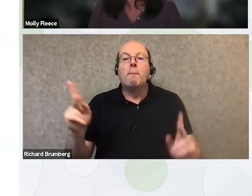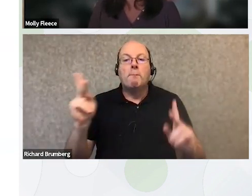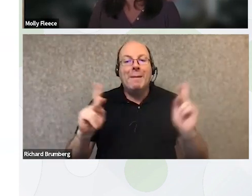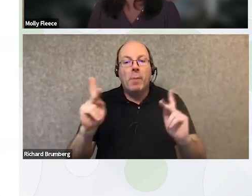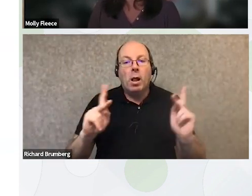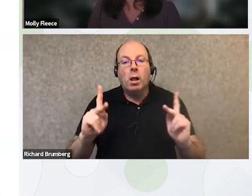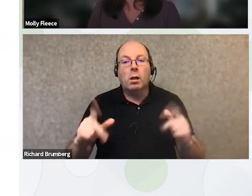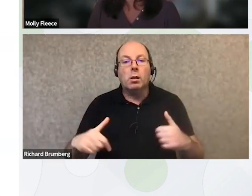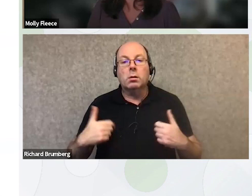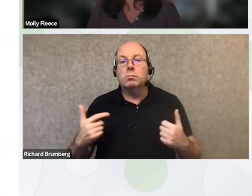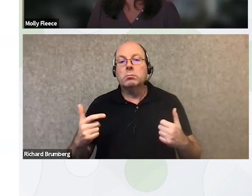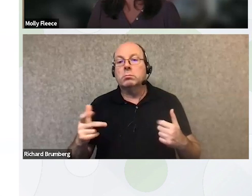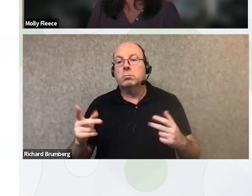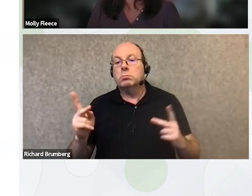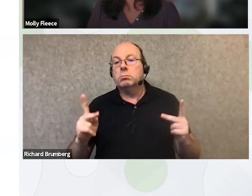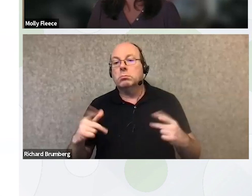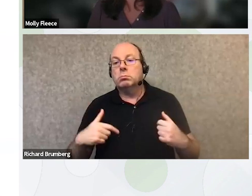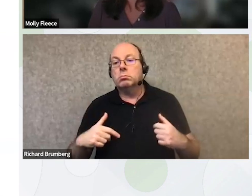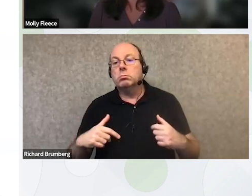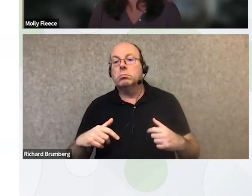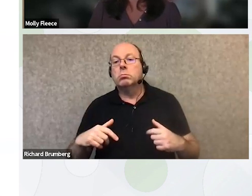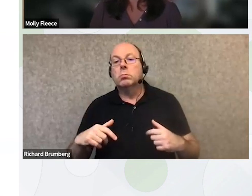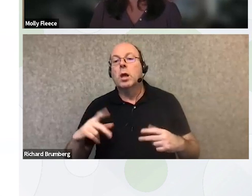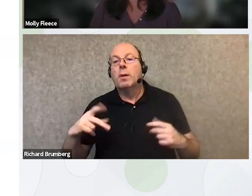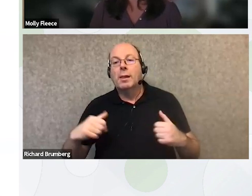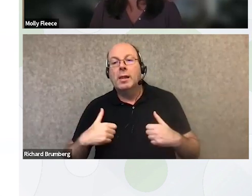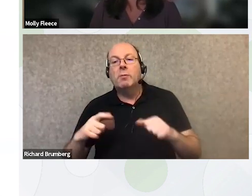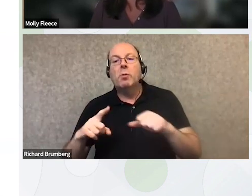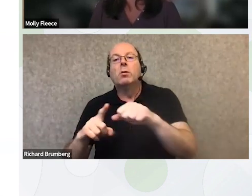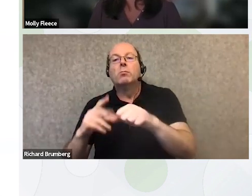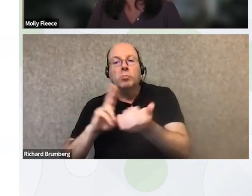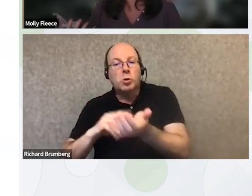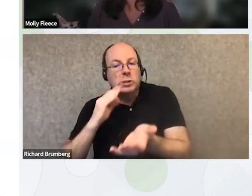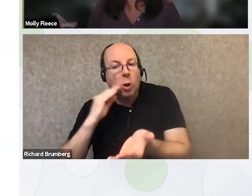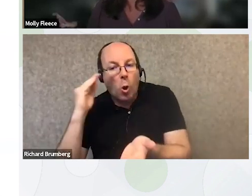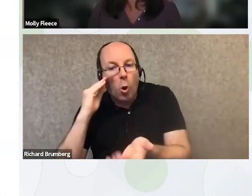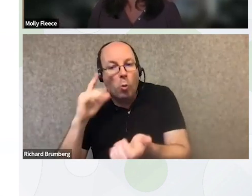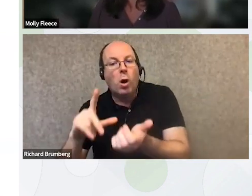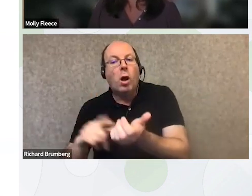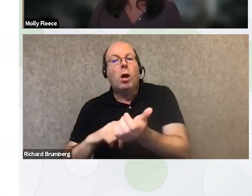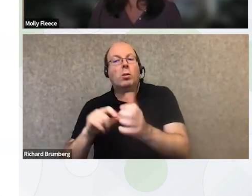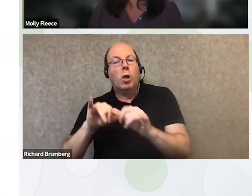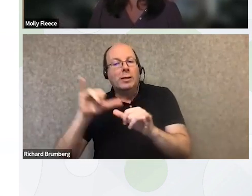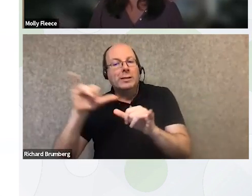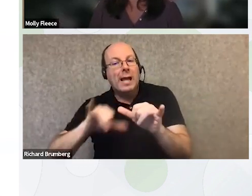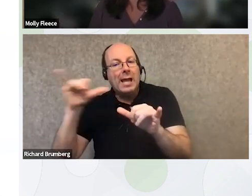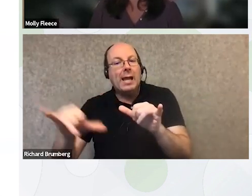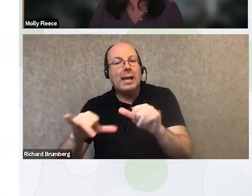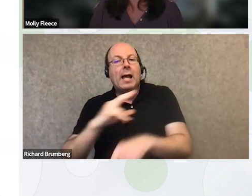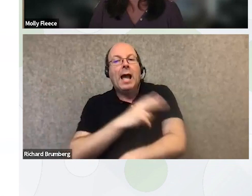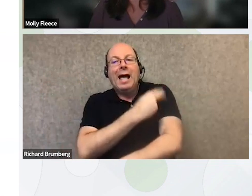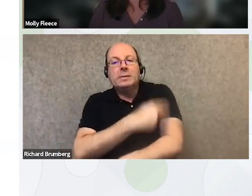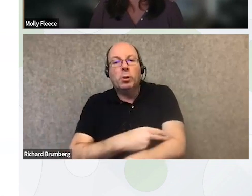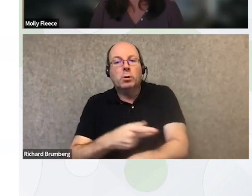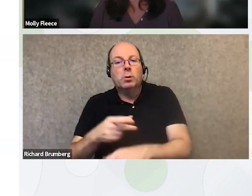providers in long-term care facilities, nursing homes, hospitals, everybody. So we do this to save